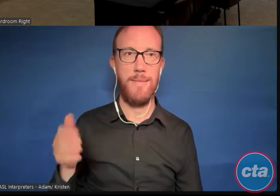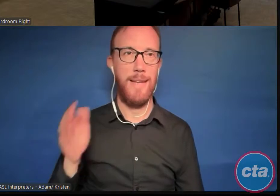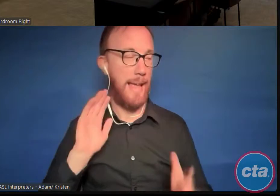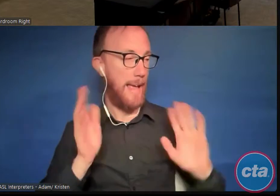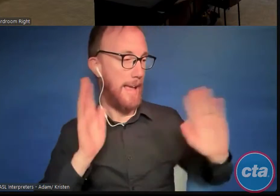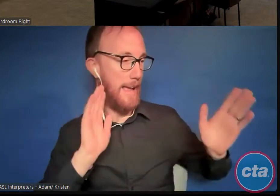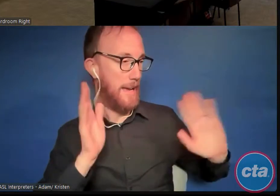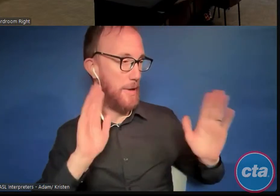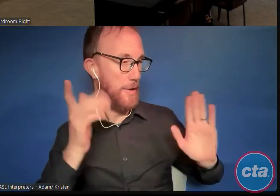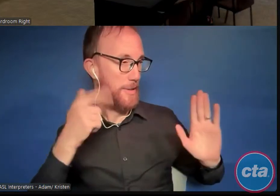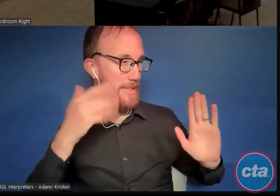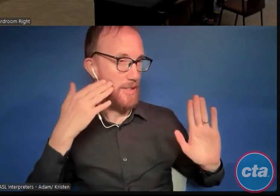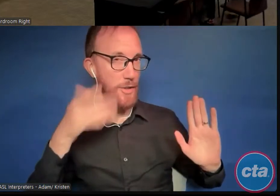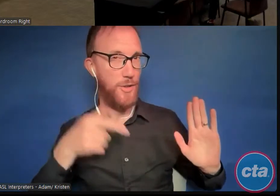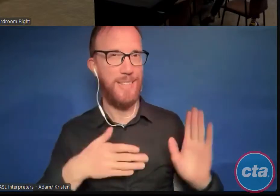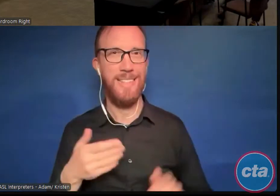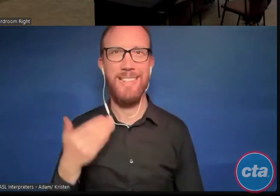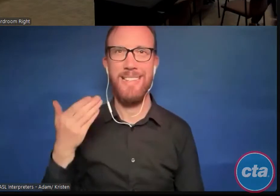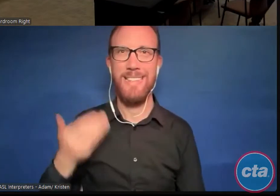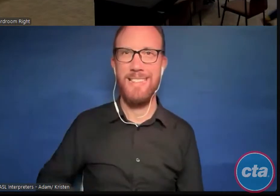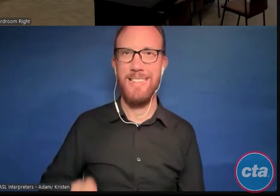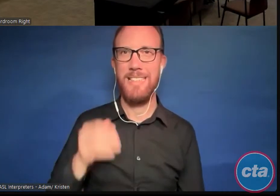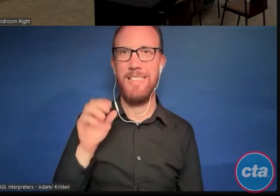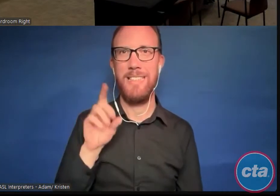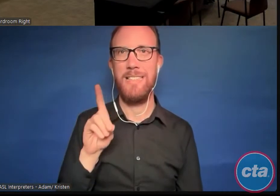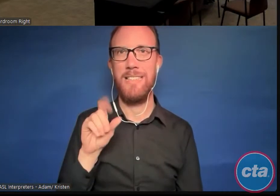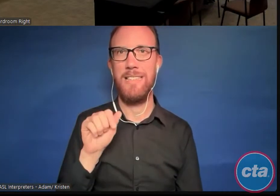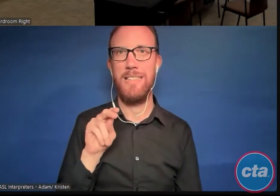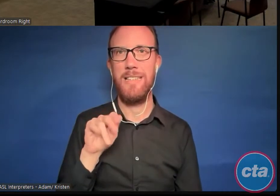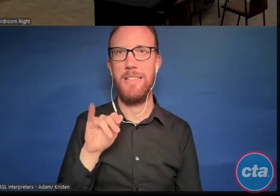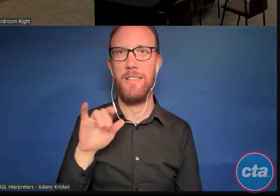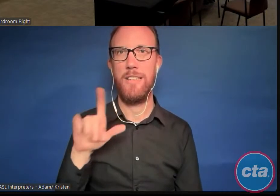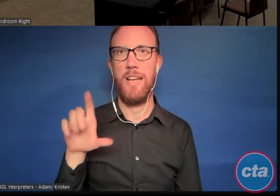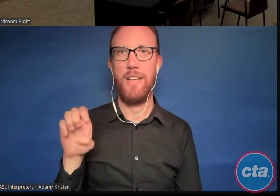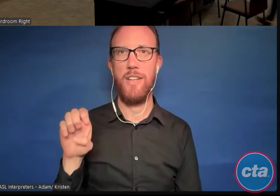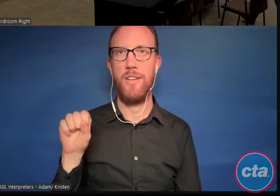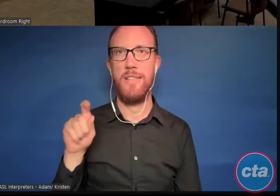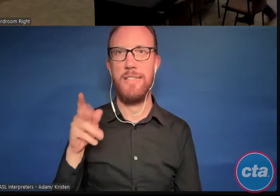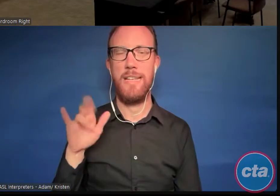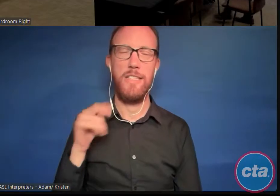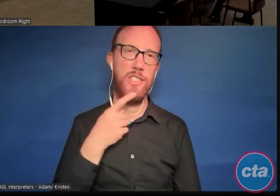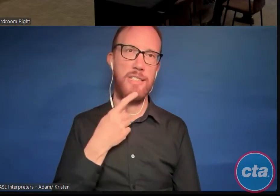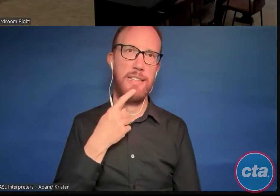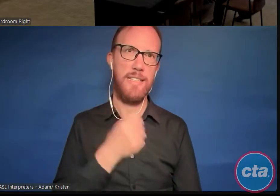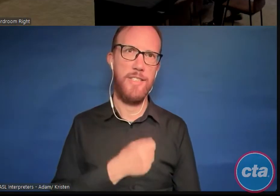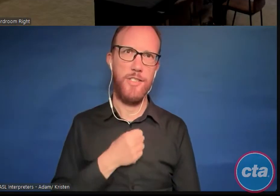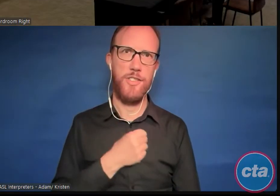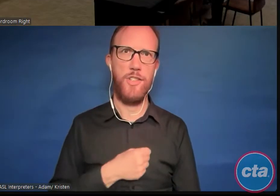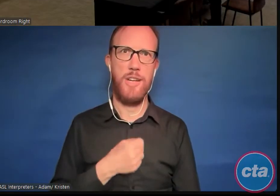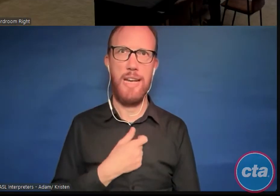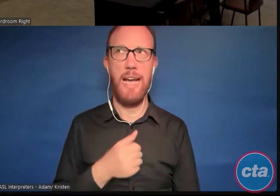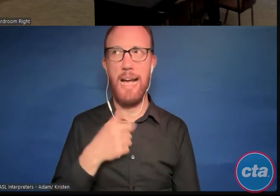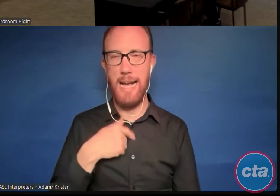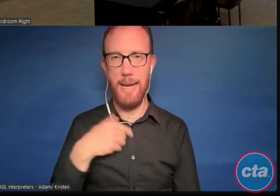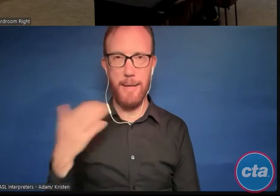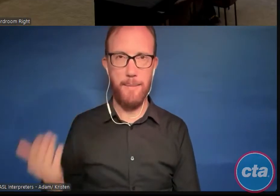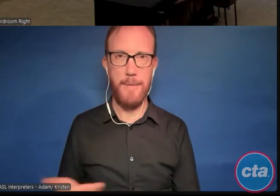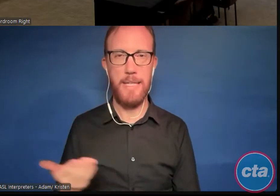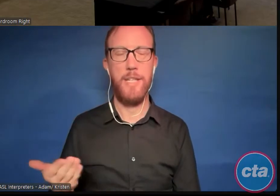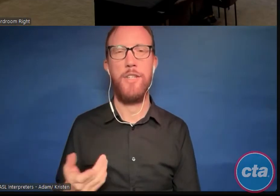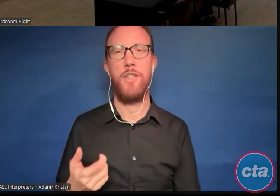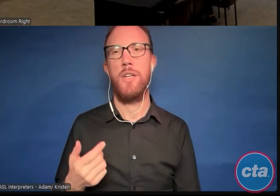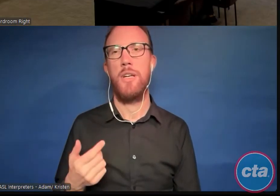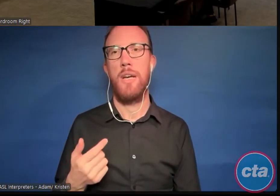you were. I had a call and but when soon the meeting started, I had a call, so I'm sorry I couldn't say present. I am here and